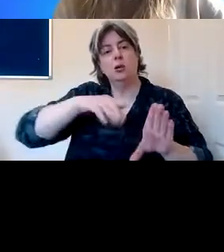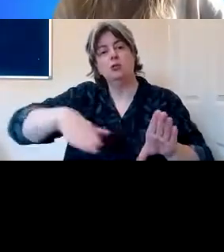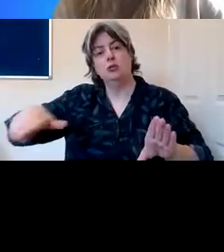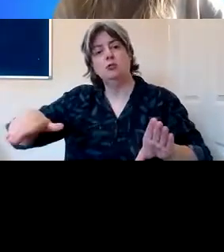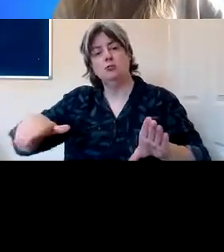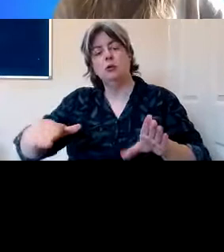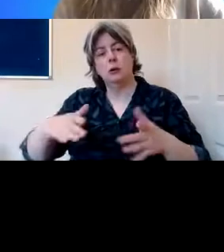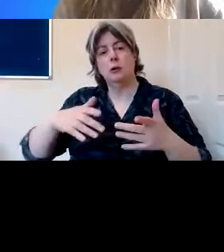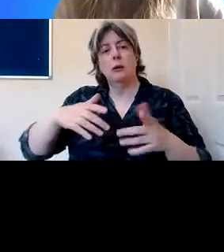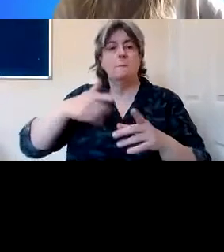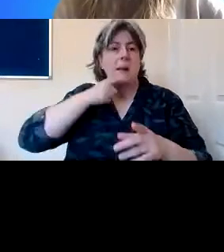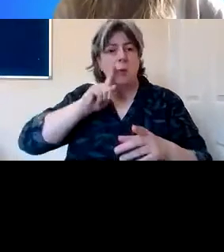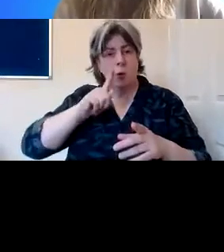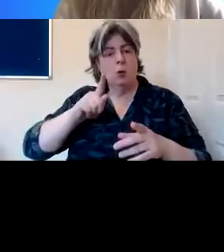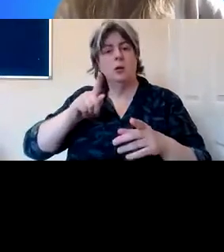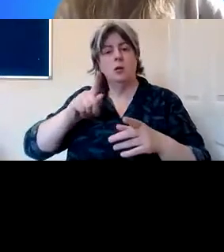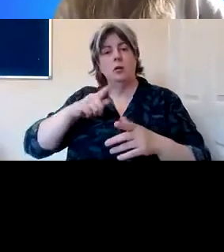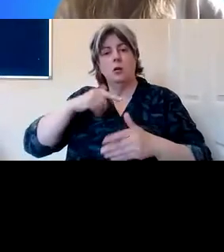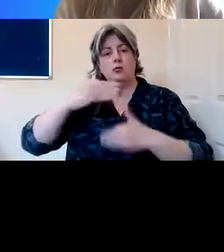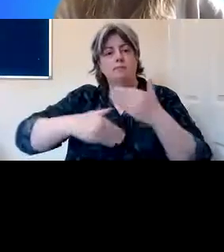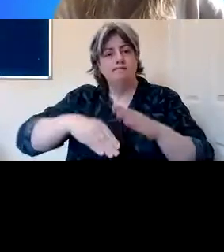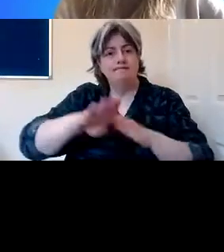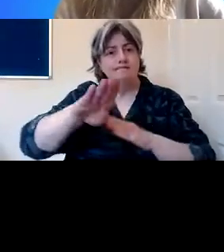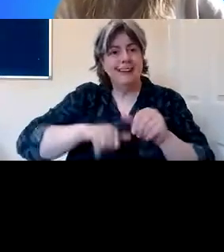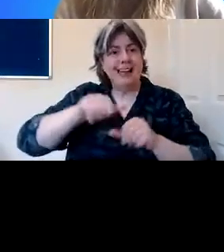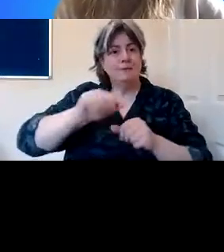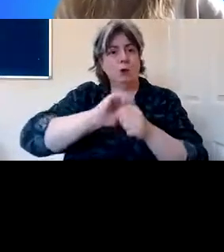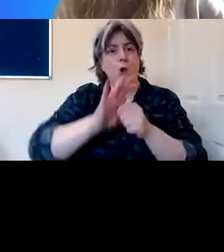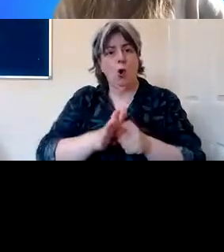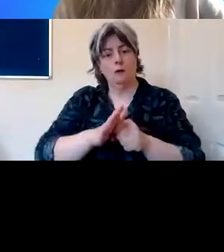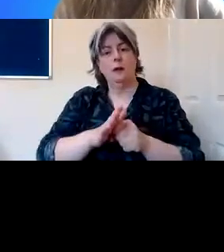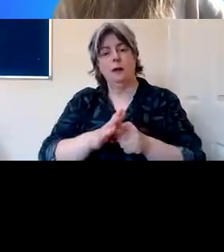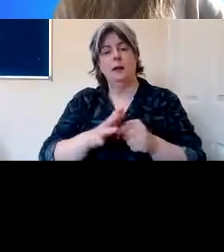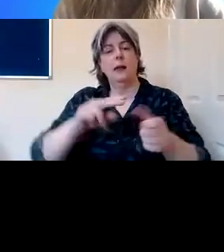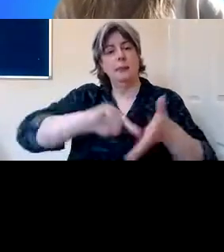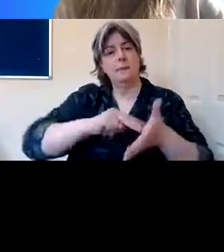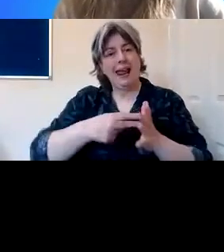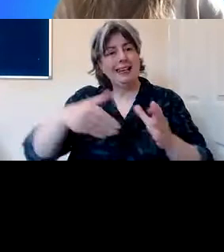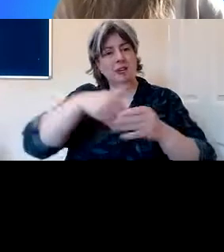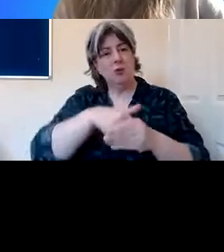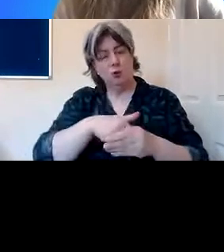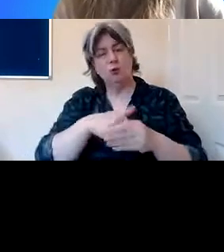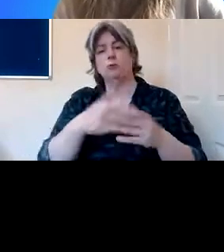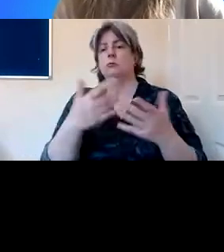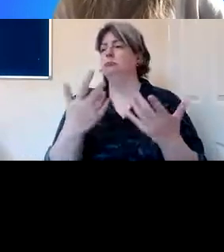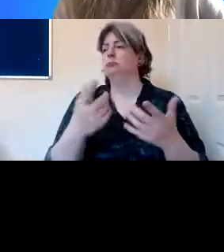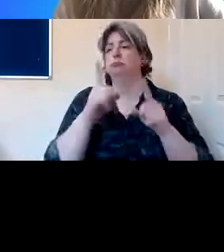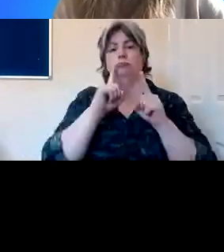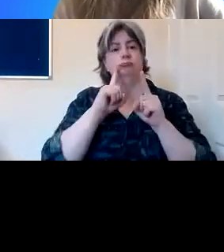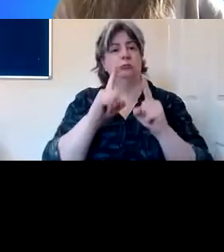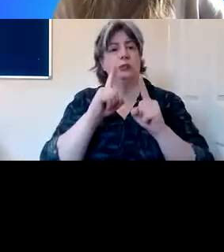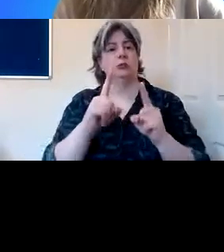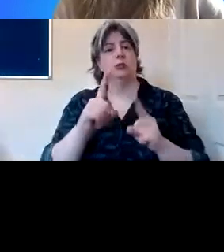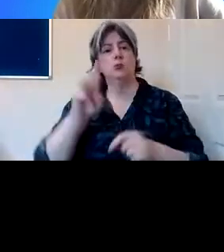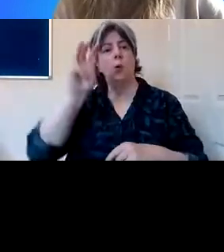will deliver for their futures. Part of this plan includes seeing a number of teachers in Wales exceed levels last seen